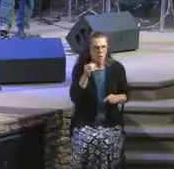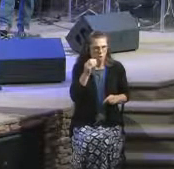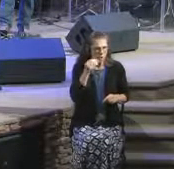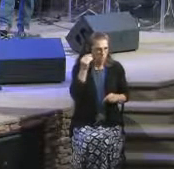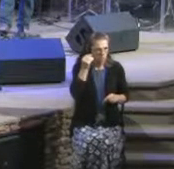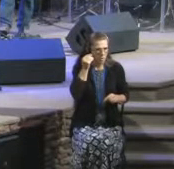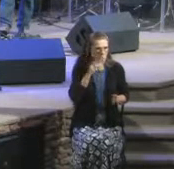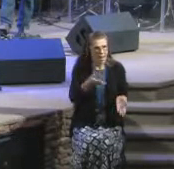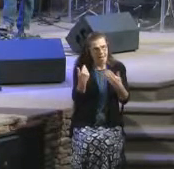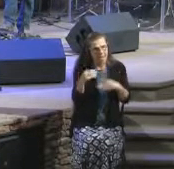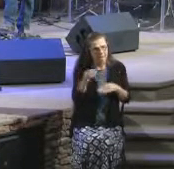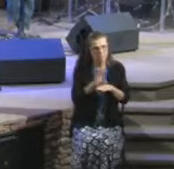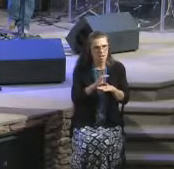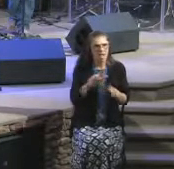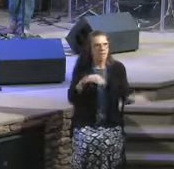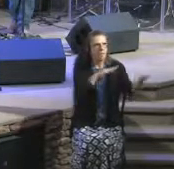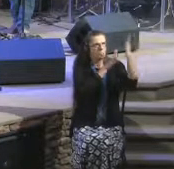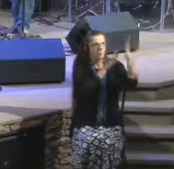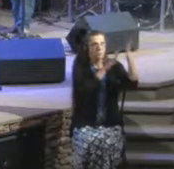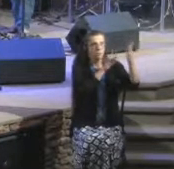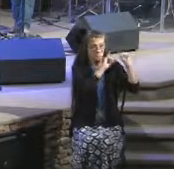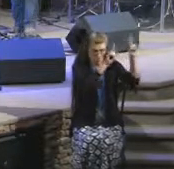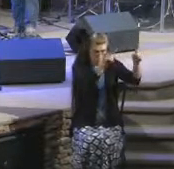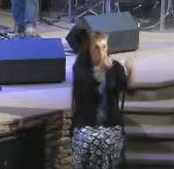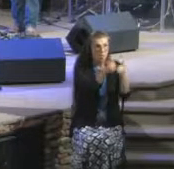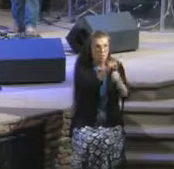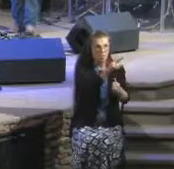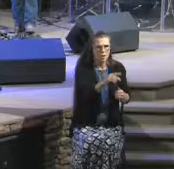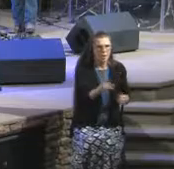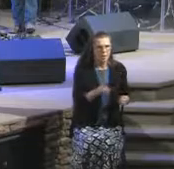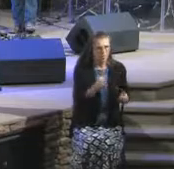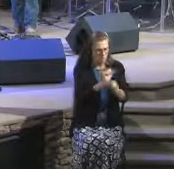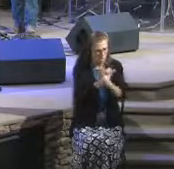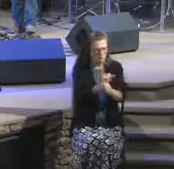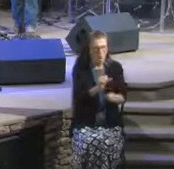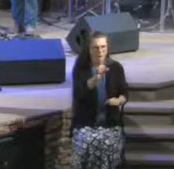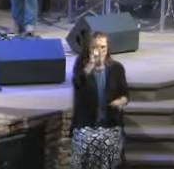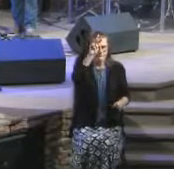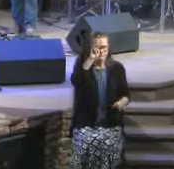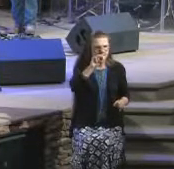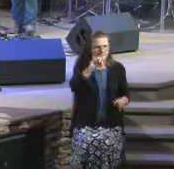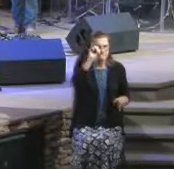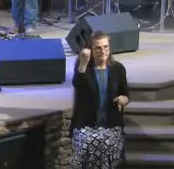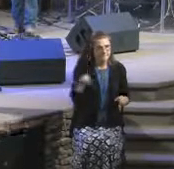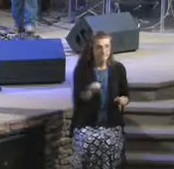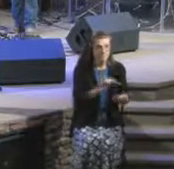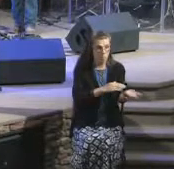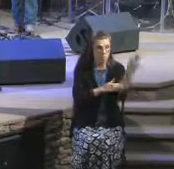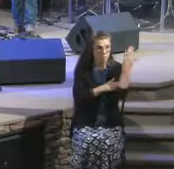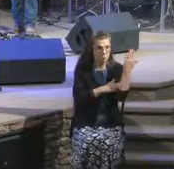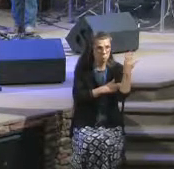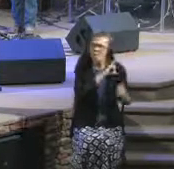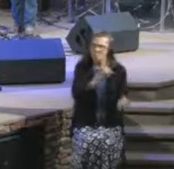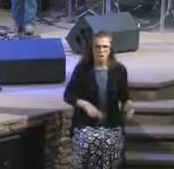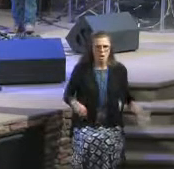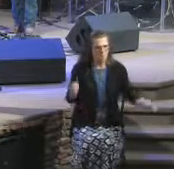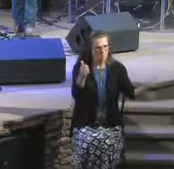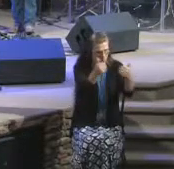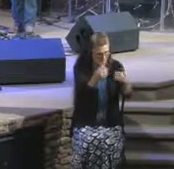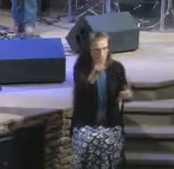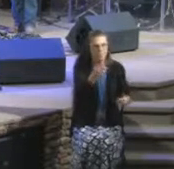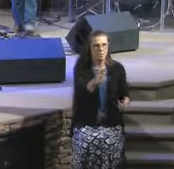after this service, amen, the presence of the Lord ought to go with you. When you go to work on Monday morning, the presence of the Lord ought to be with you. Amen. You ought to be communing,